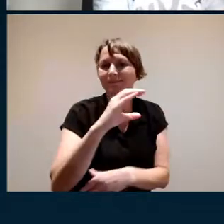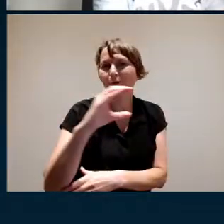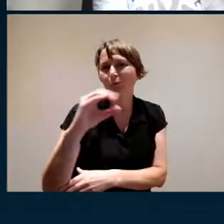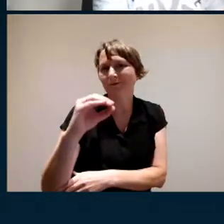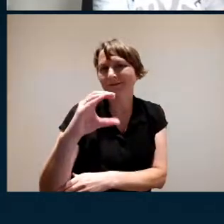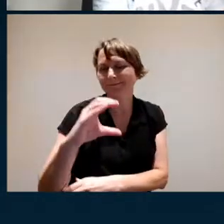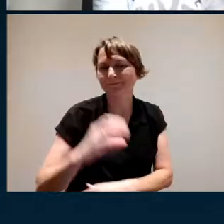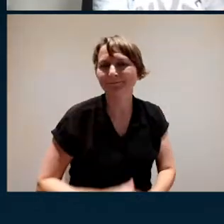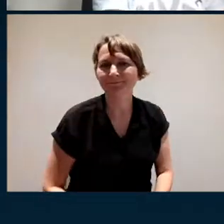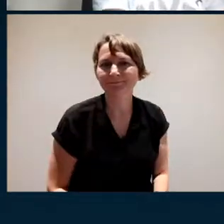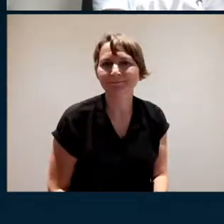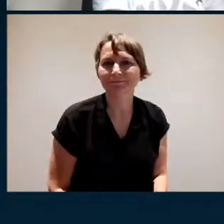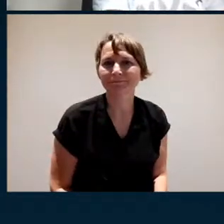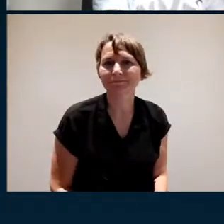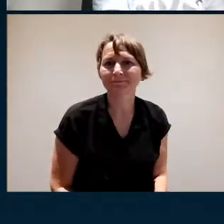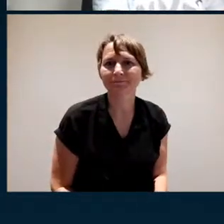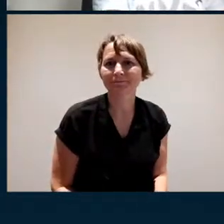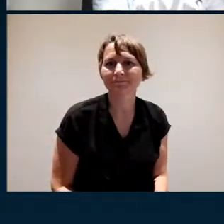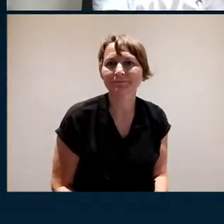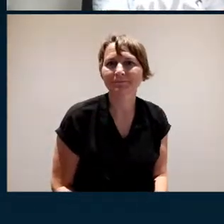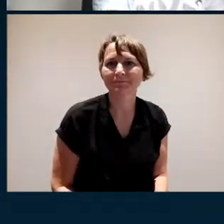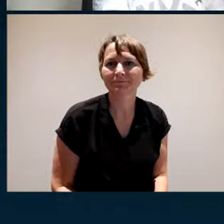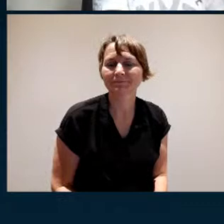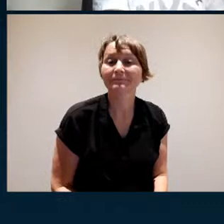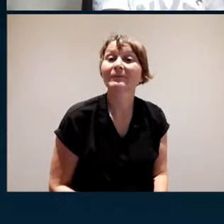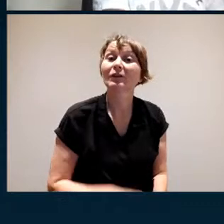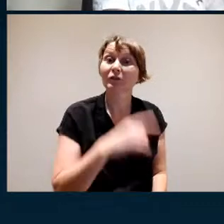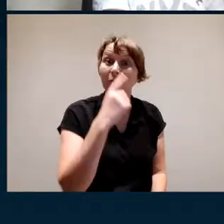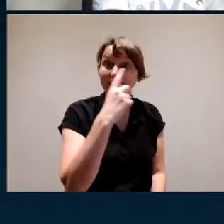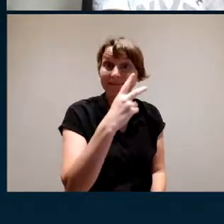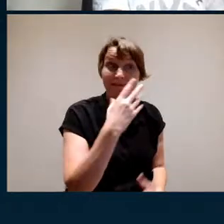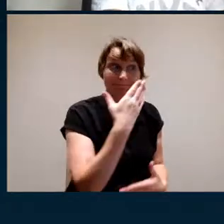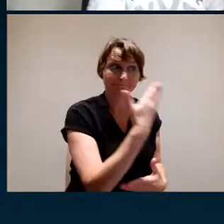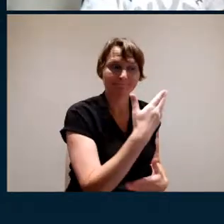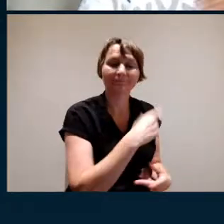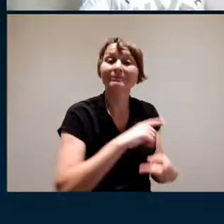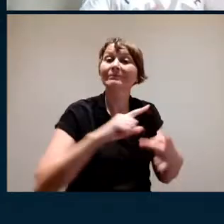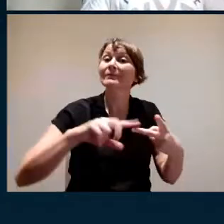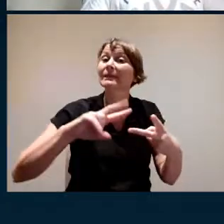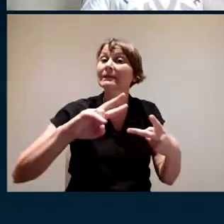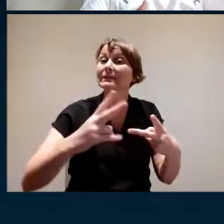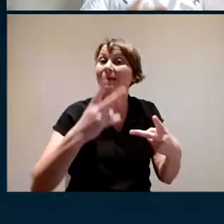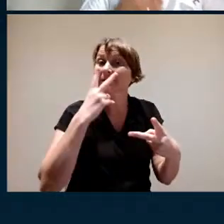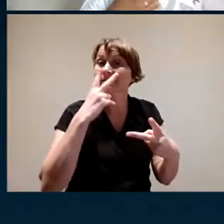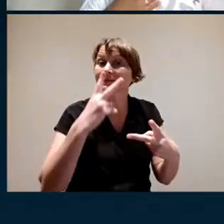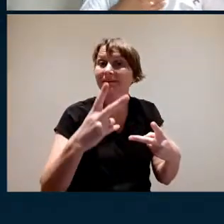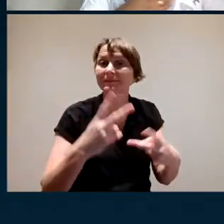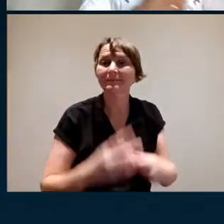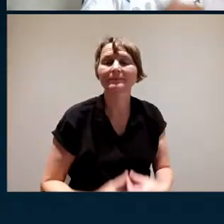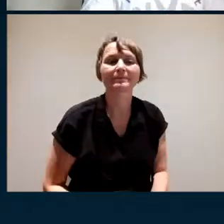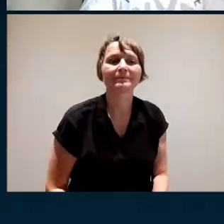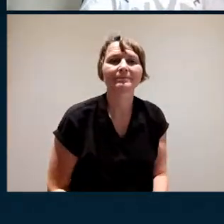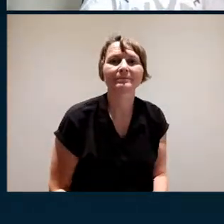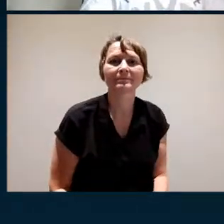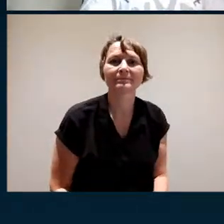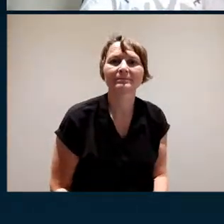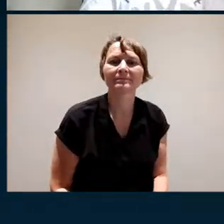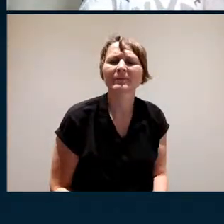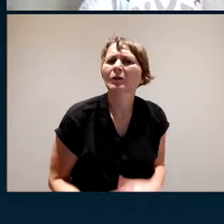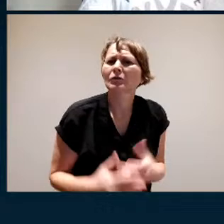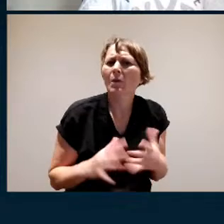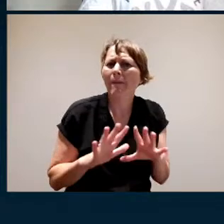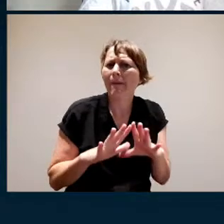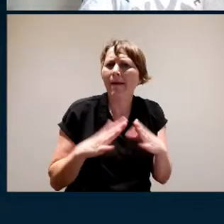first pattern what we see. The second pattern is about how do we secure. So we have created our